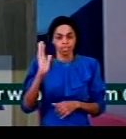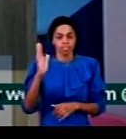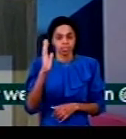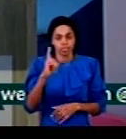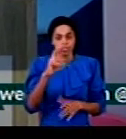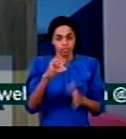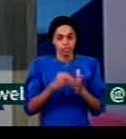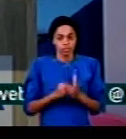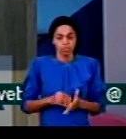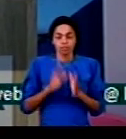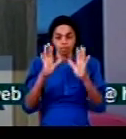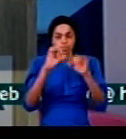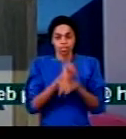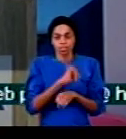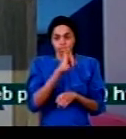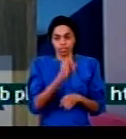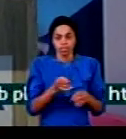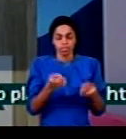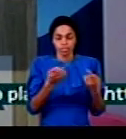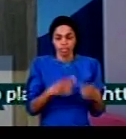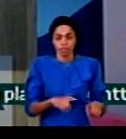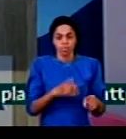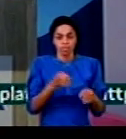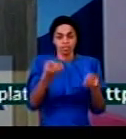your testimony.